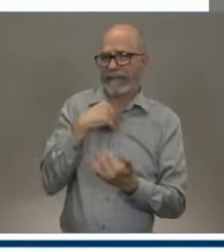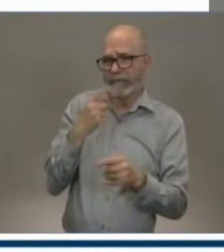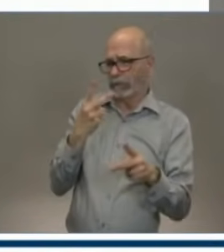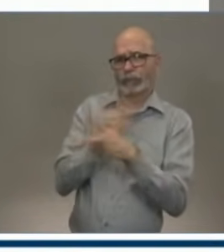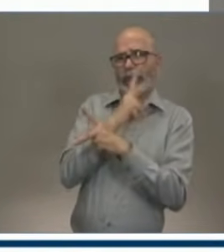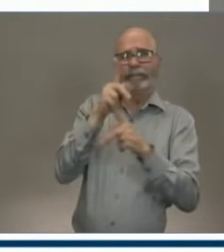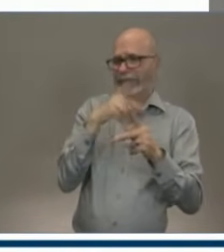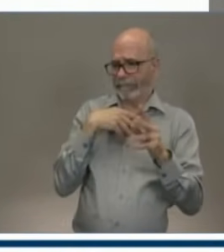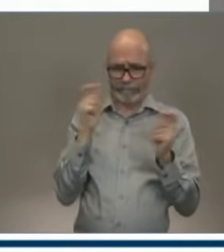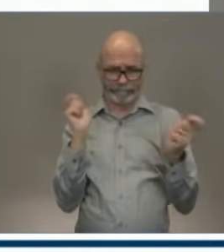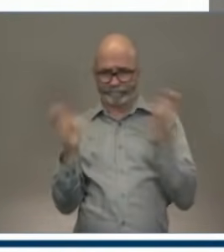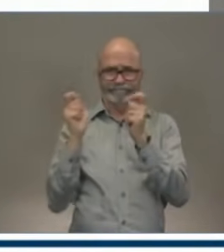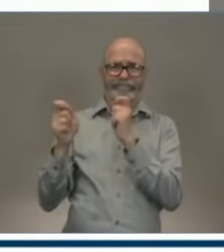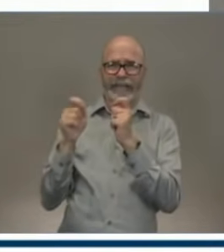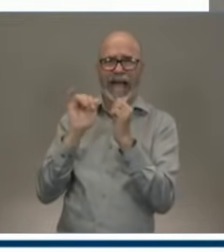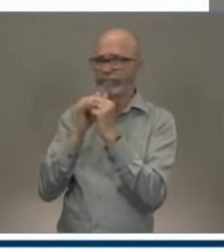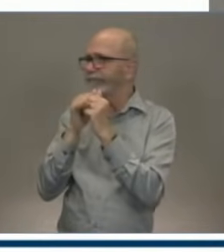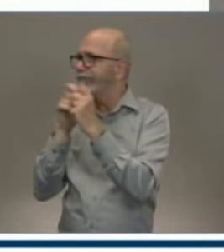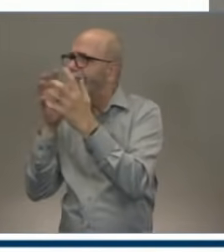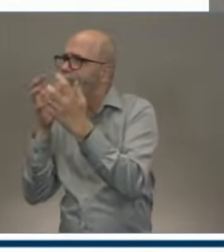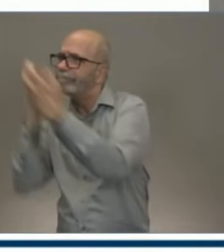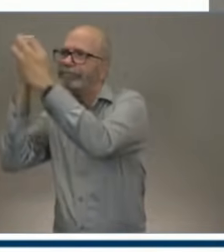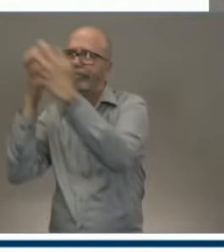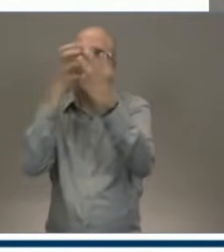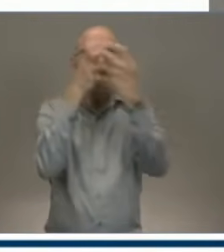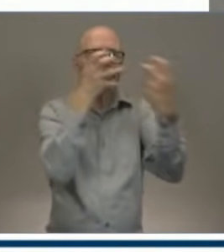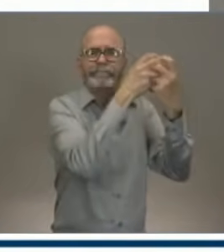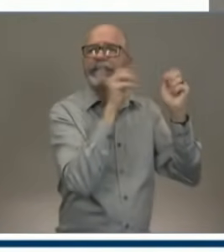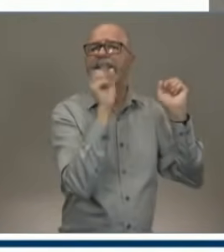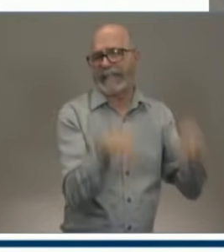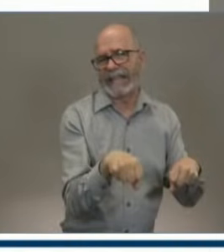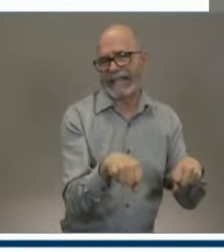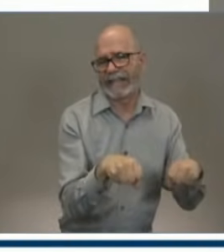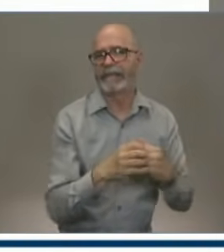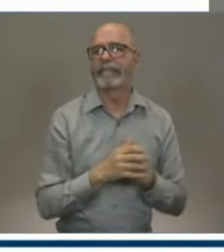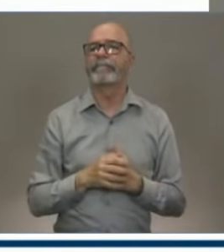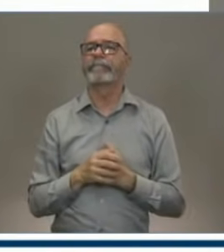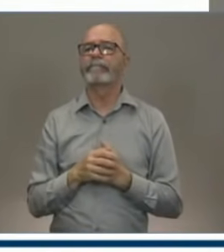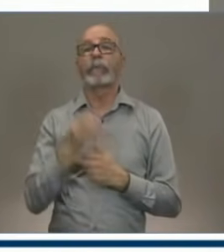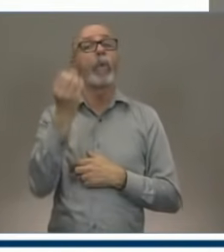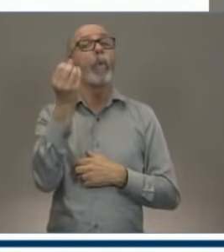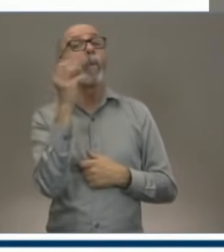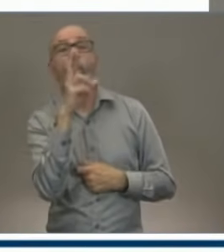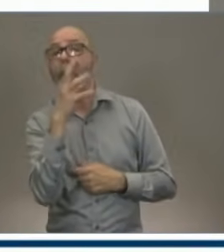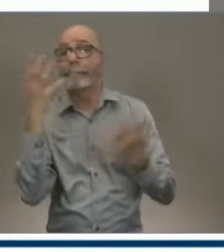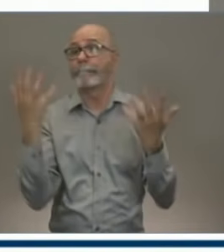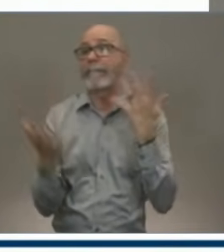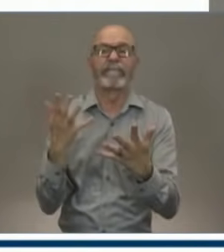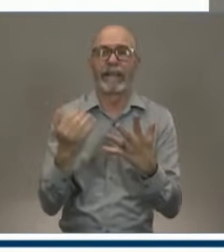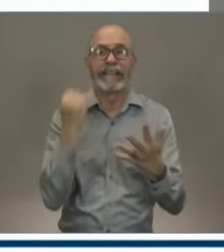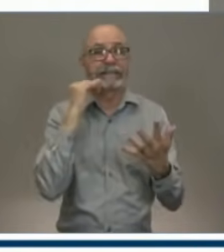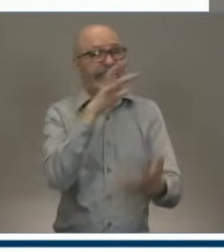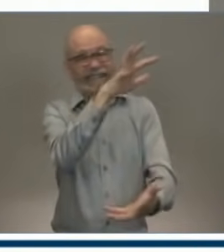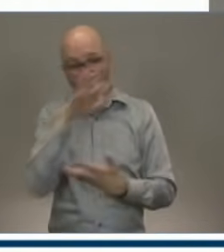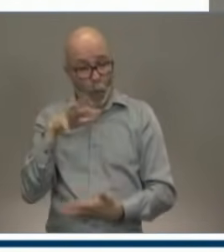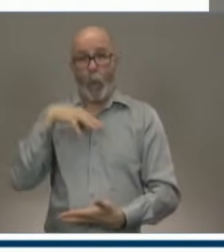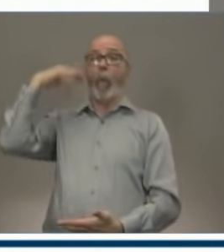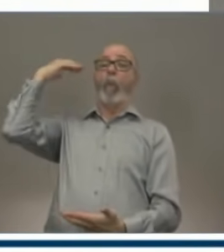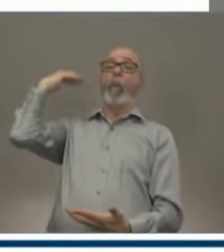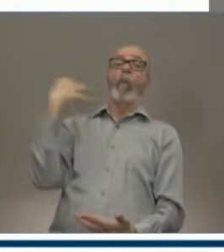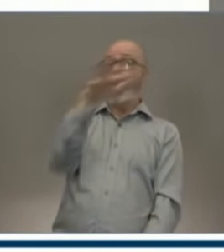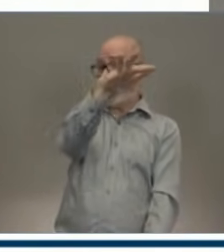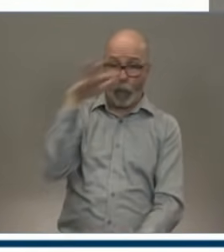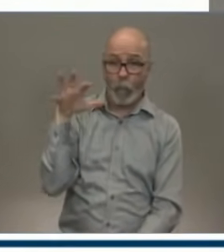clinics and to accommodate that. On the flip side, if we get all of a sudden a large increase in vaccine, we